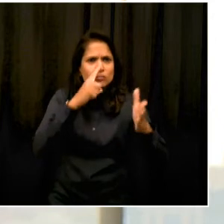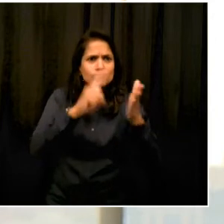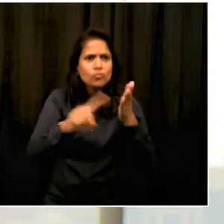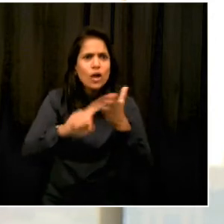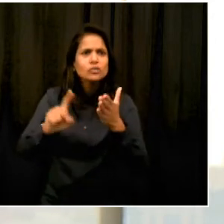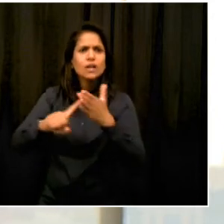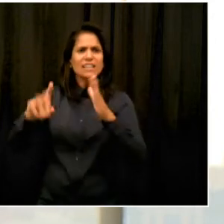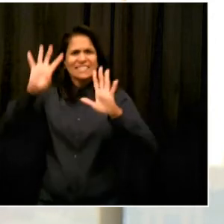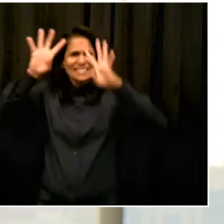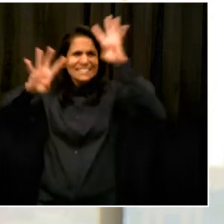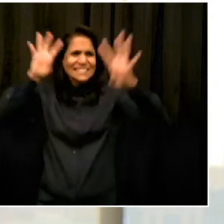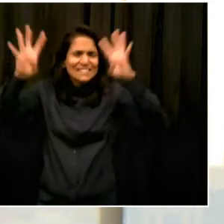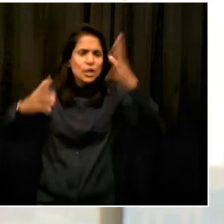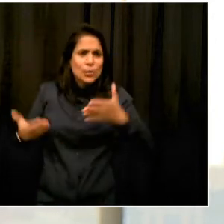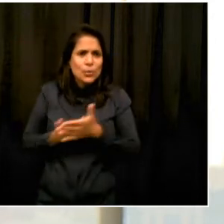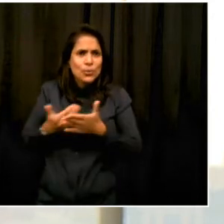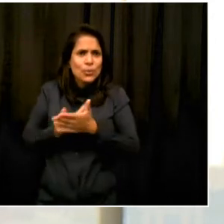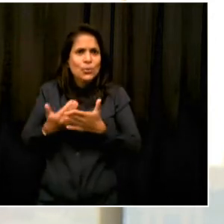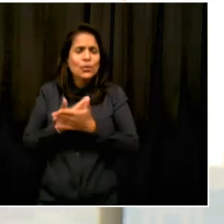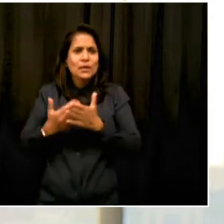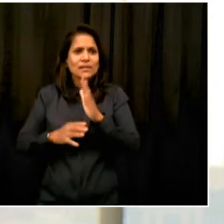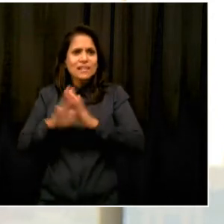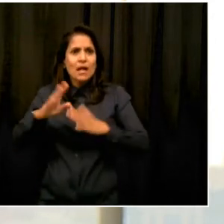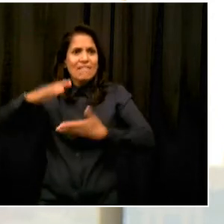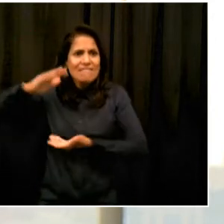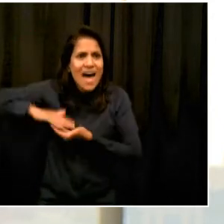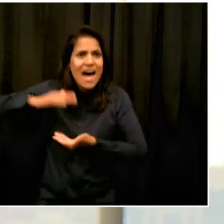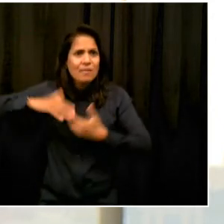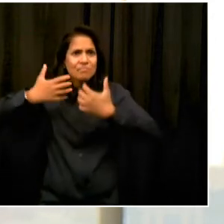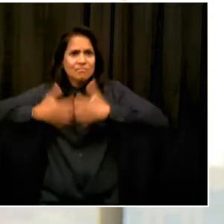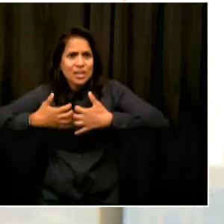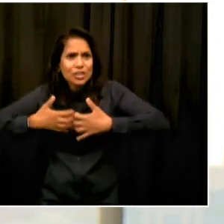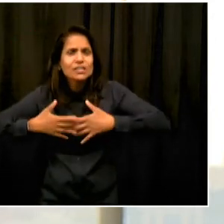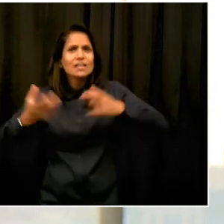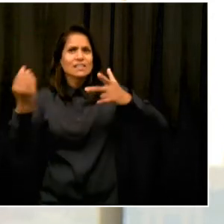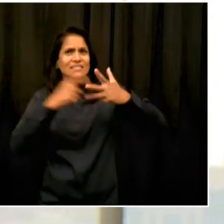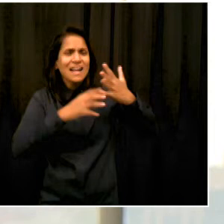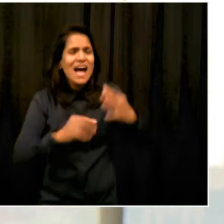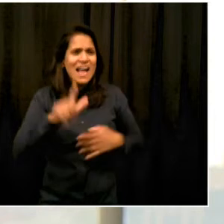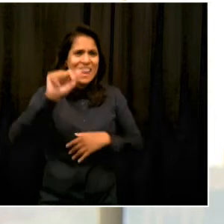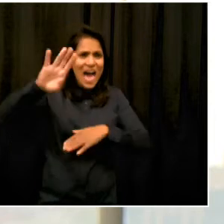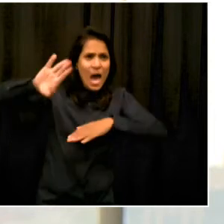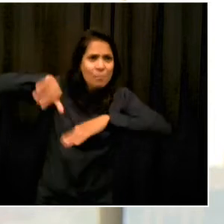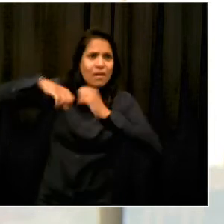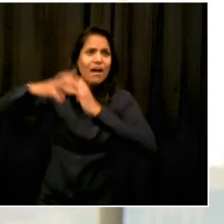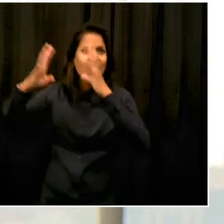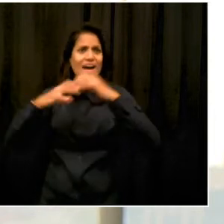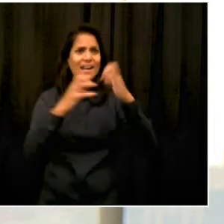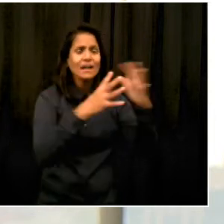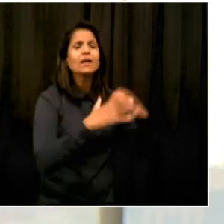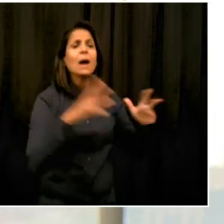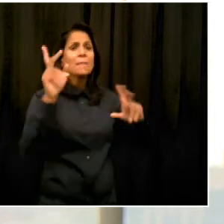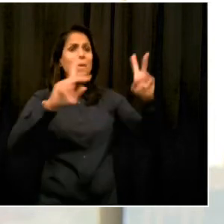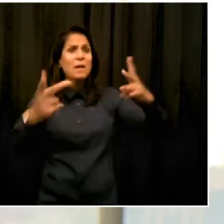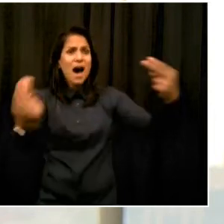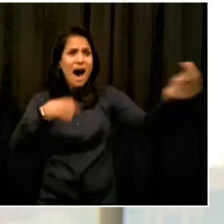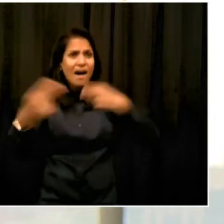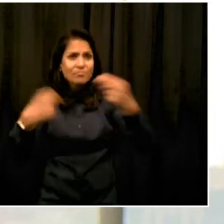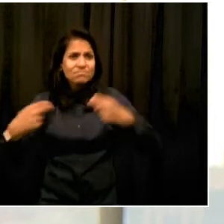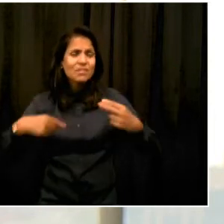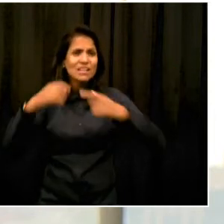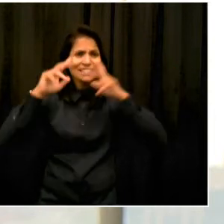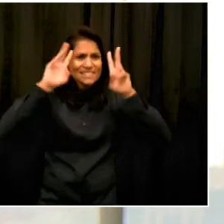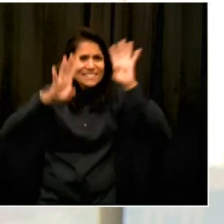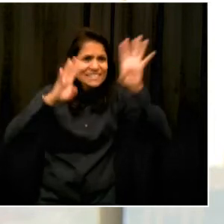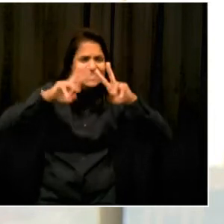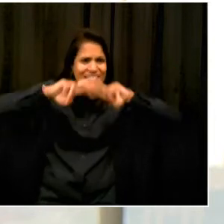and the challenges that will come. To be the place that creates the solutions. To be the place